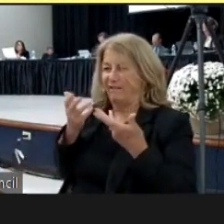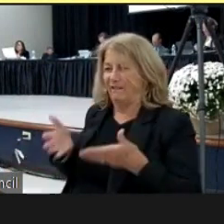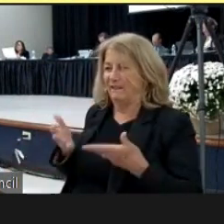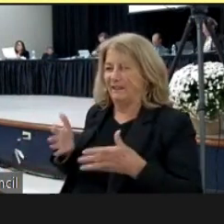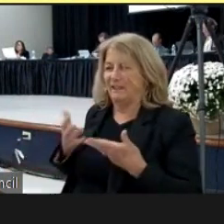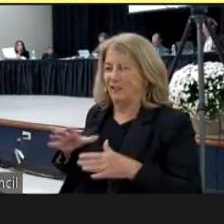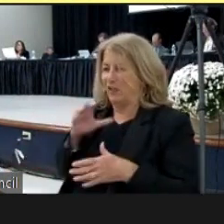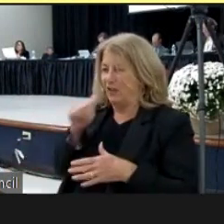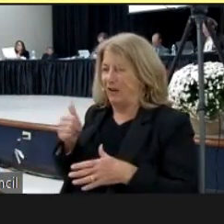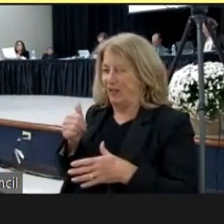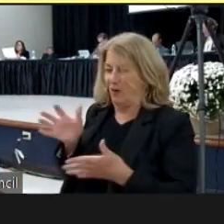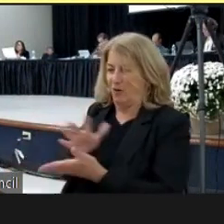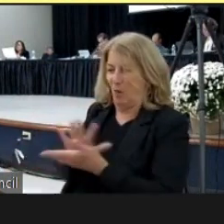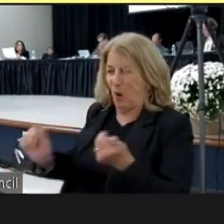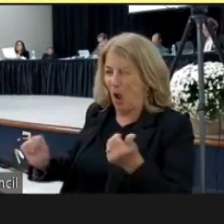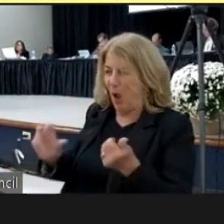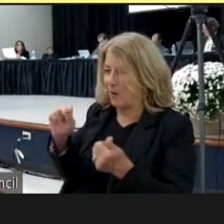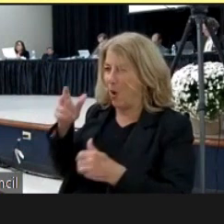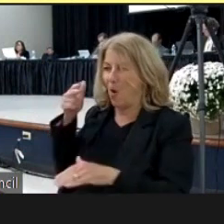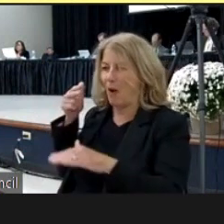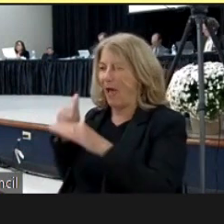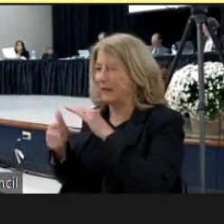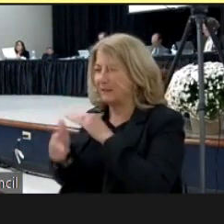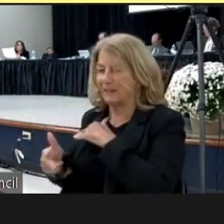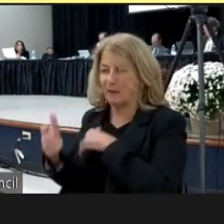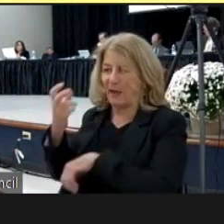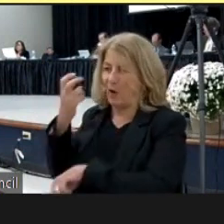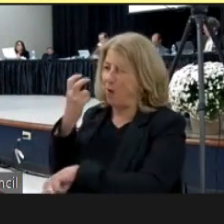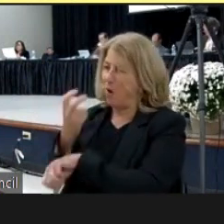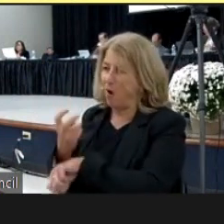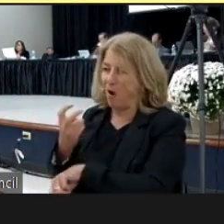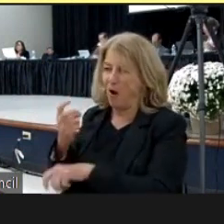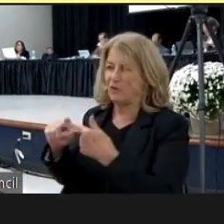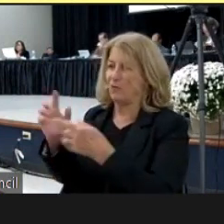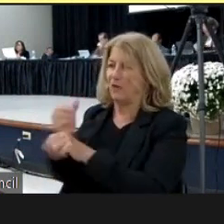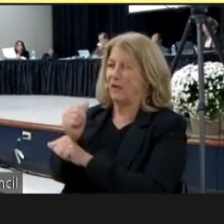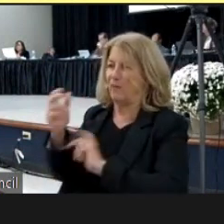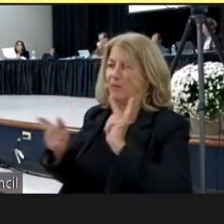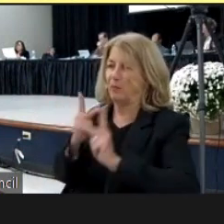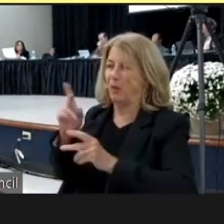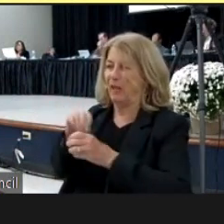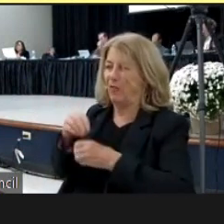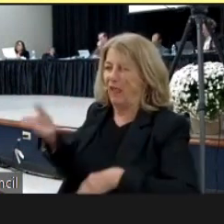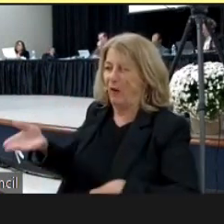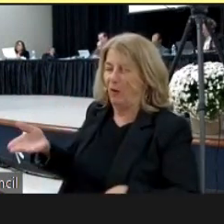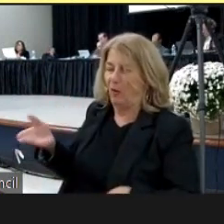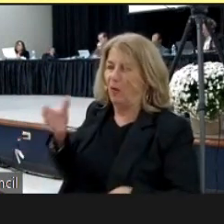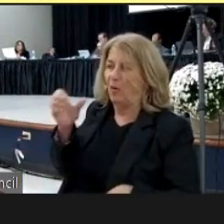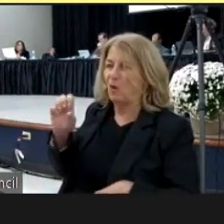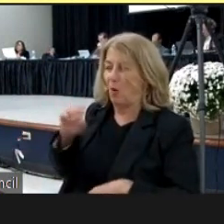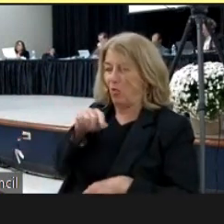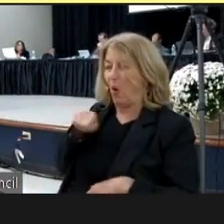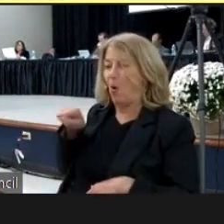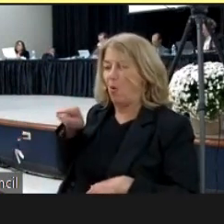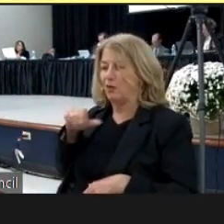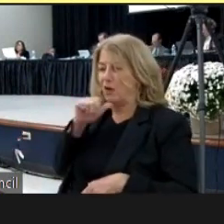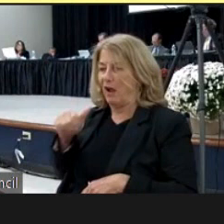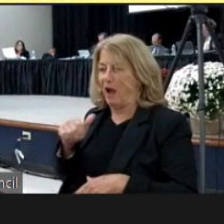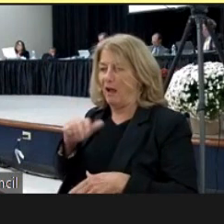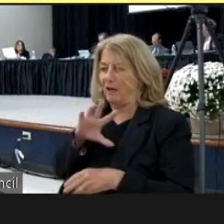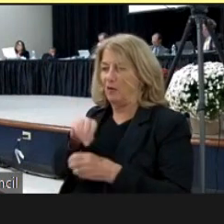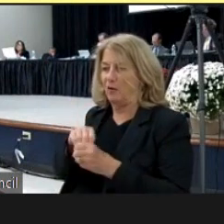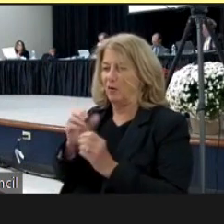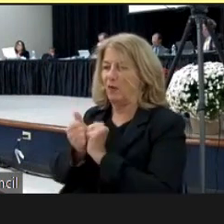access, it's going to be hard to lease space and hard to get tenants in there. So these are not covered in the